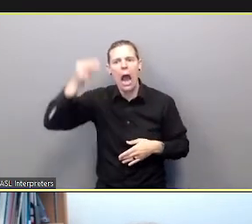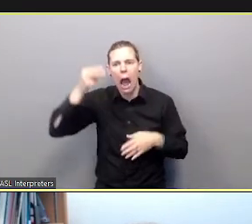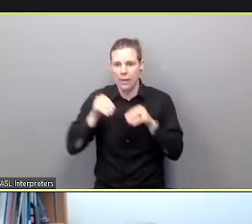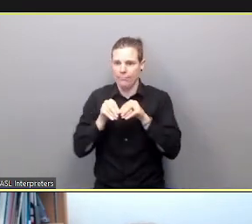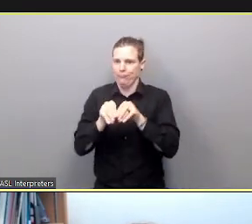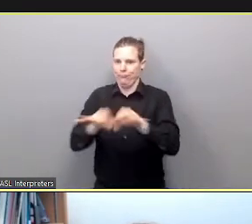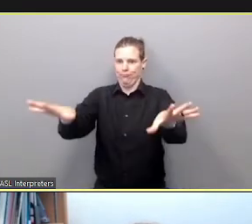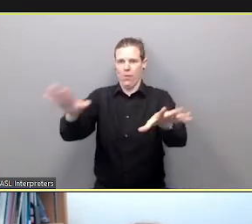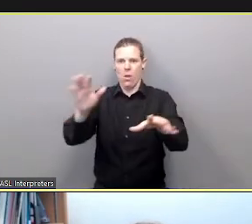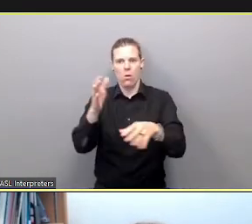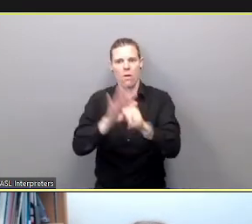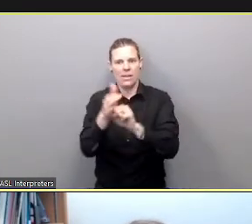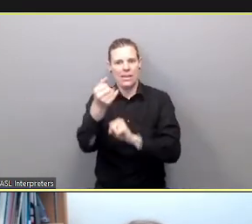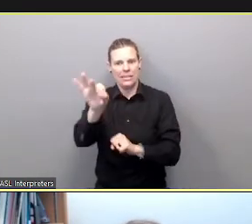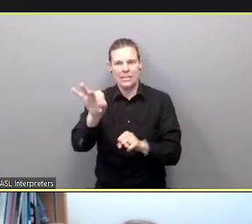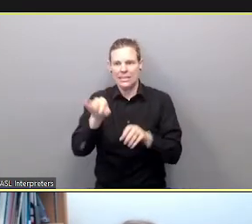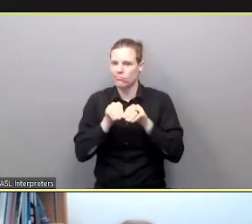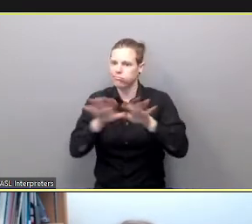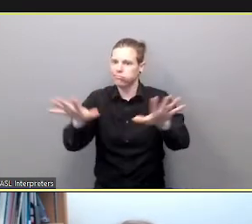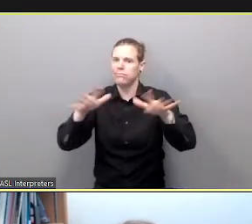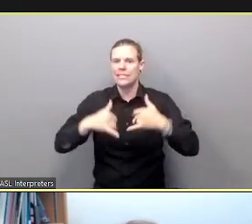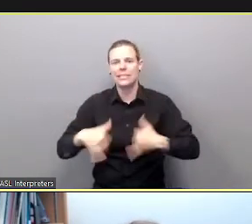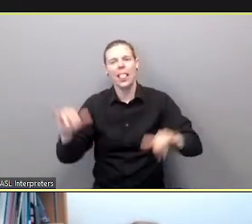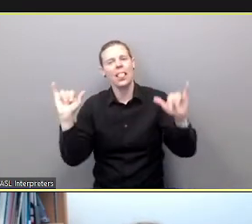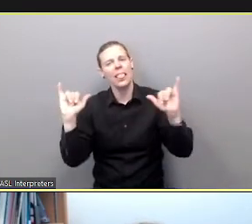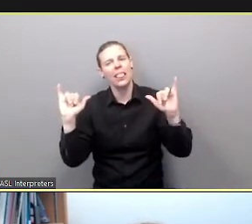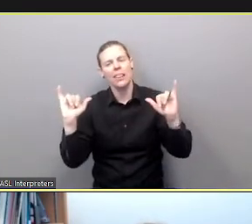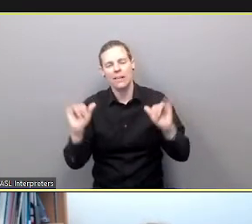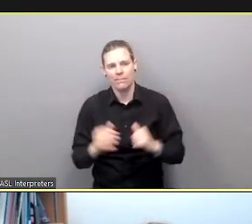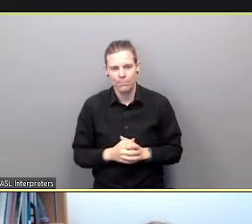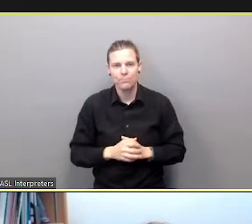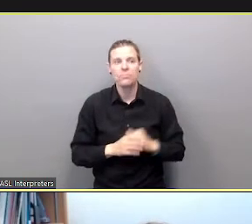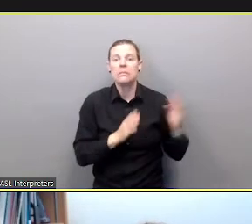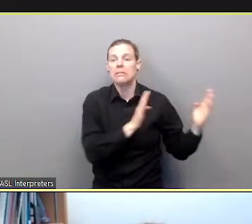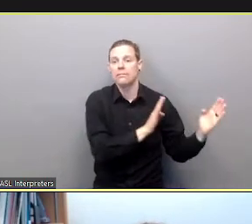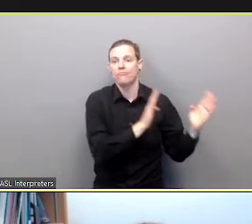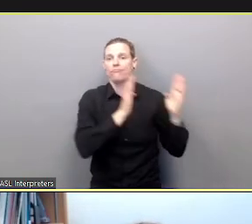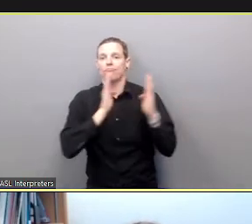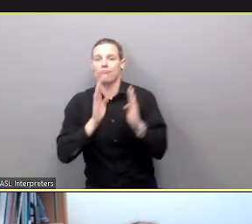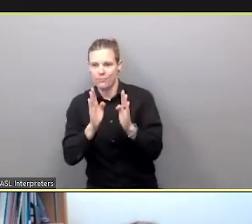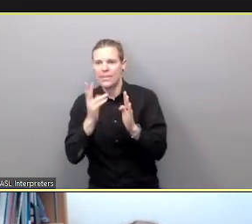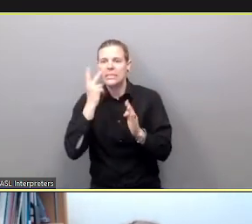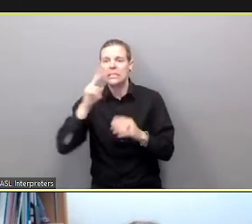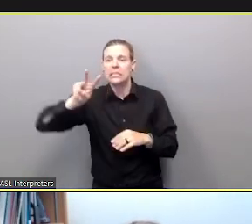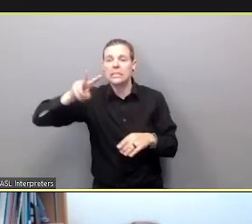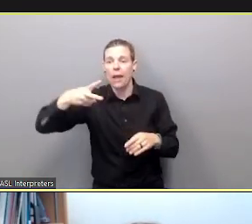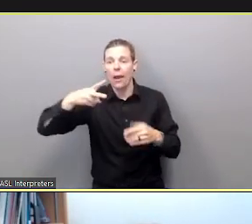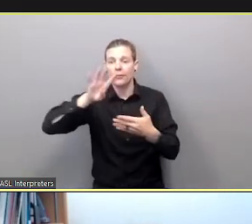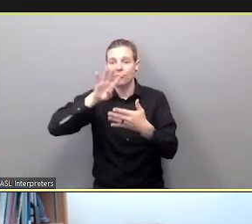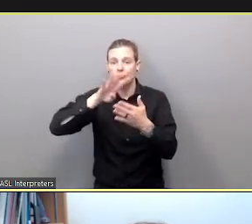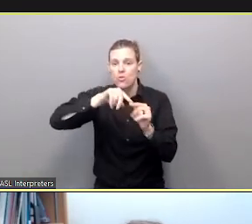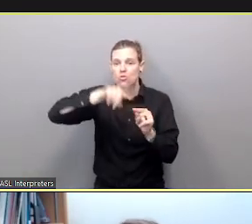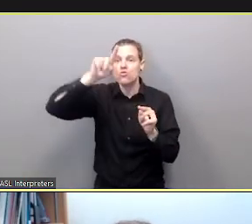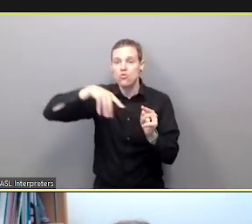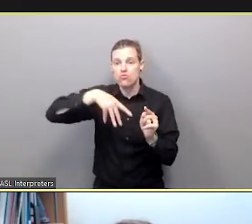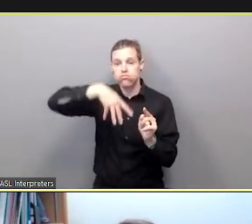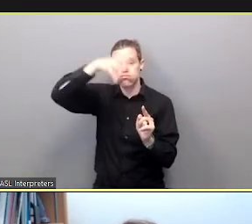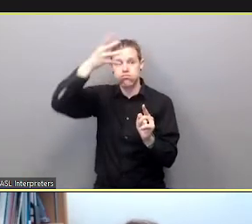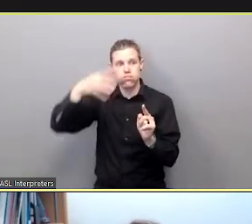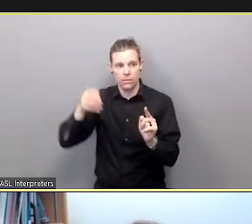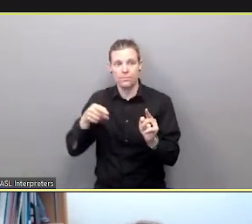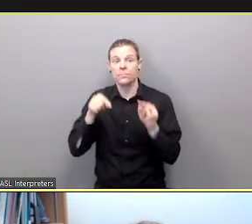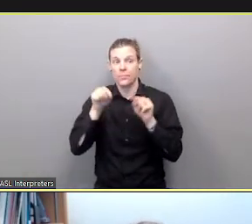currently. Over on the right-hand side is our daily trend in the number of COVID-19 cases in the US. And this